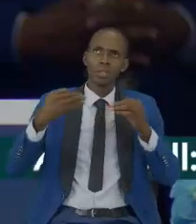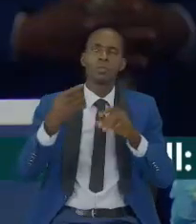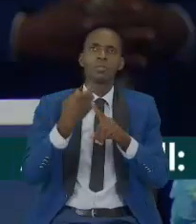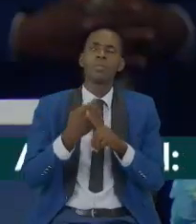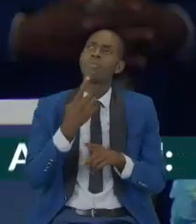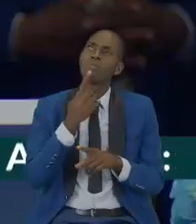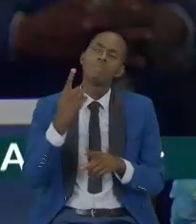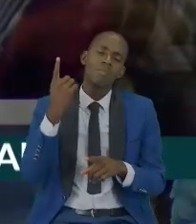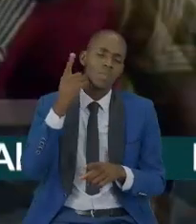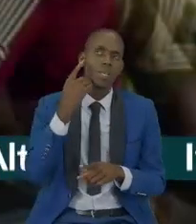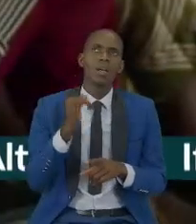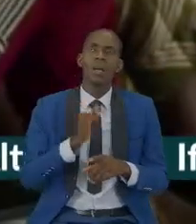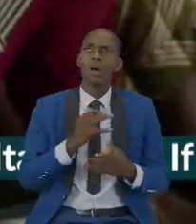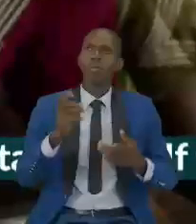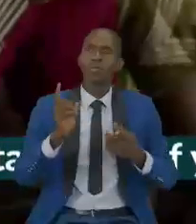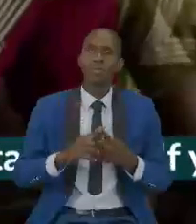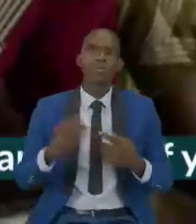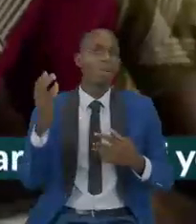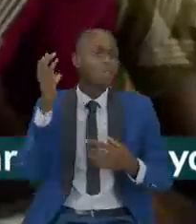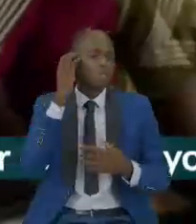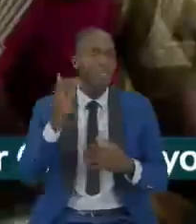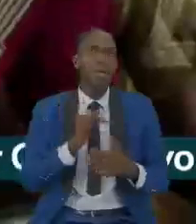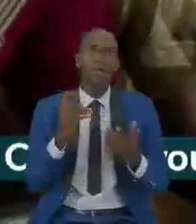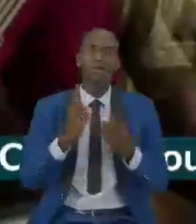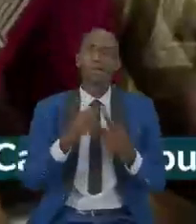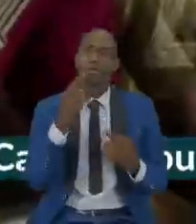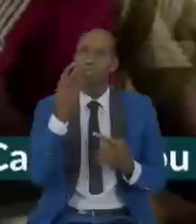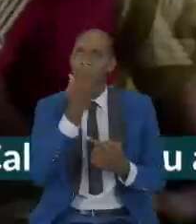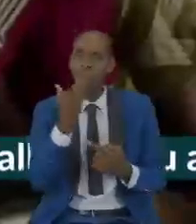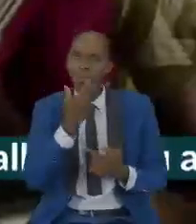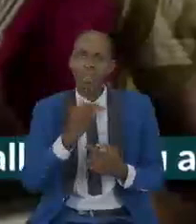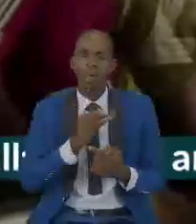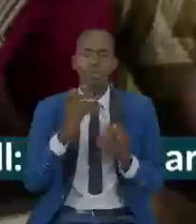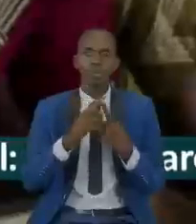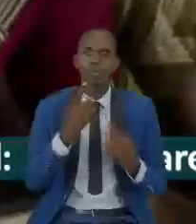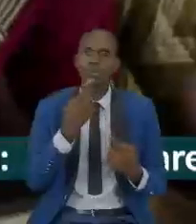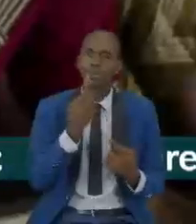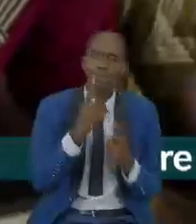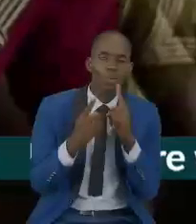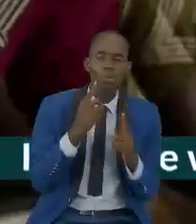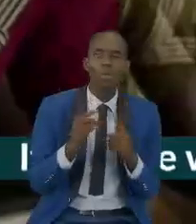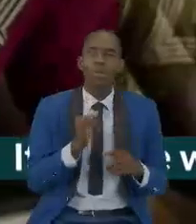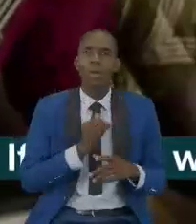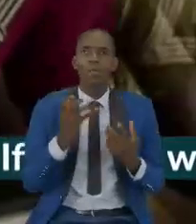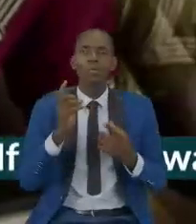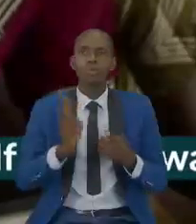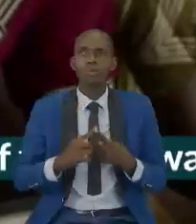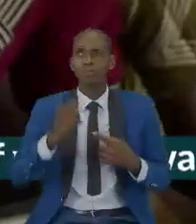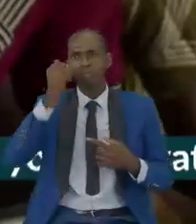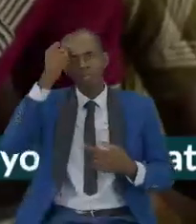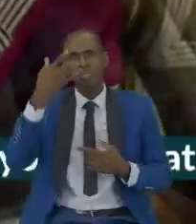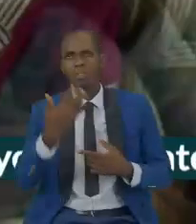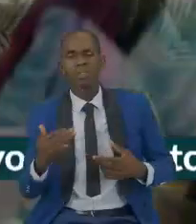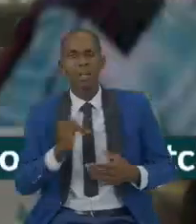praying. Let your voice be heard in the court of heaven. Let heaven know that somebody is expecting